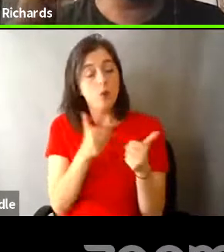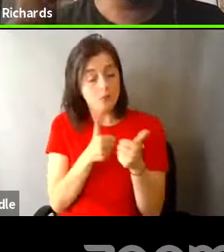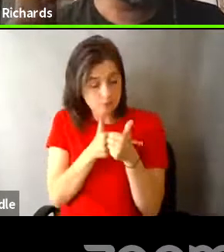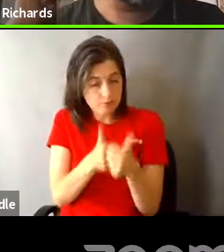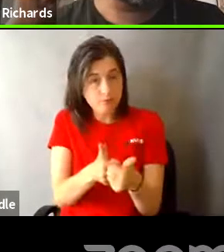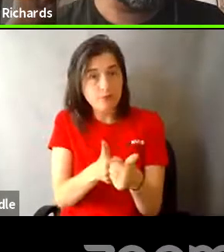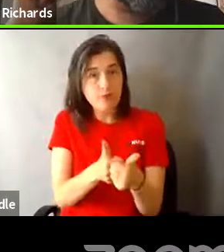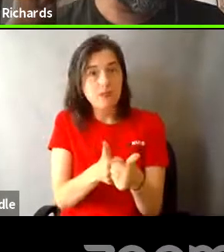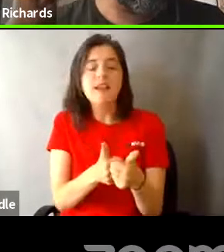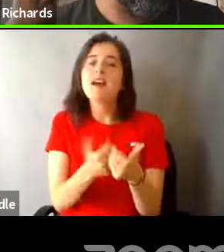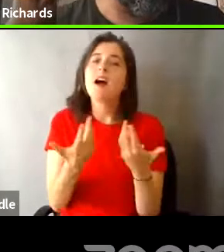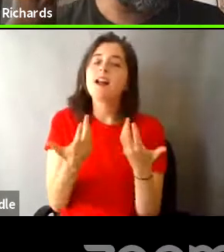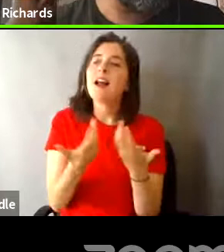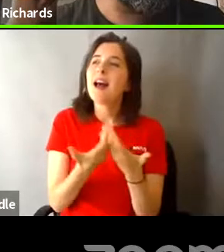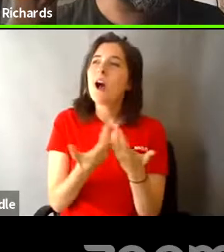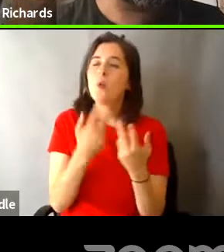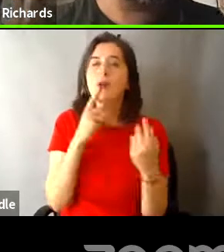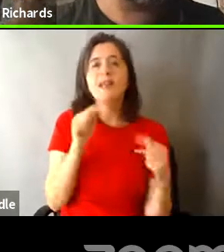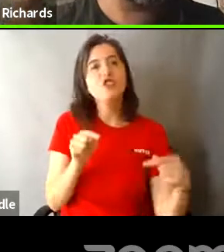challenge,